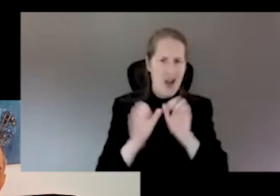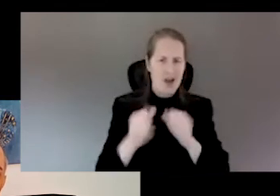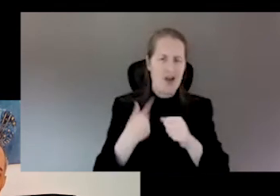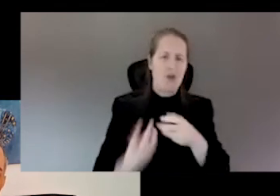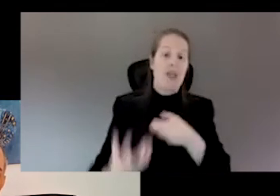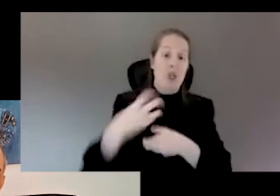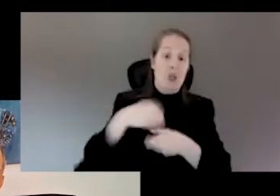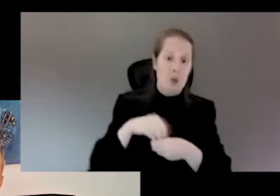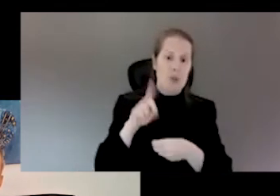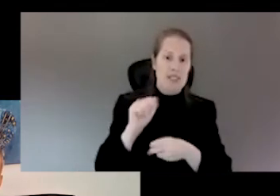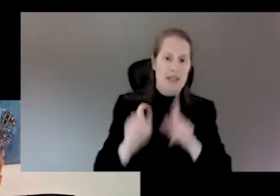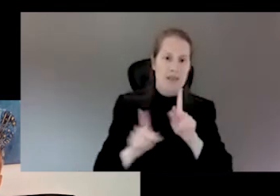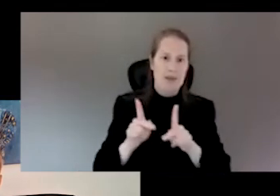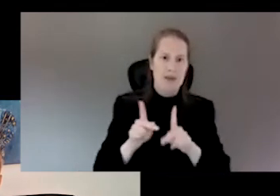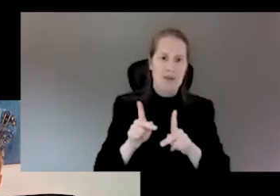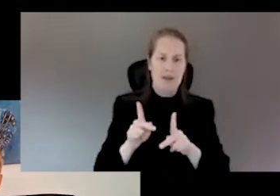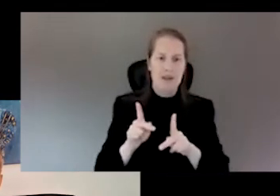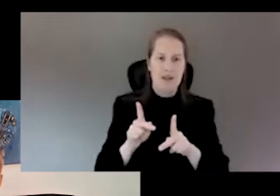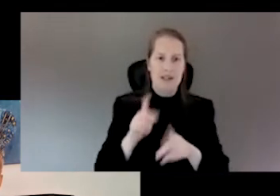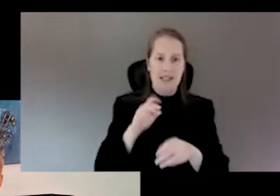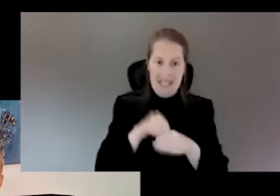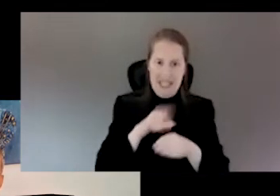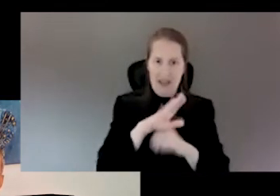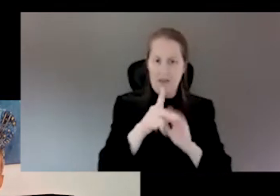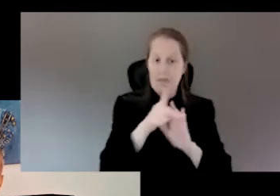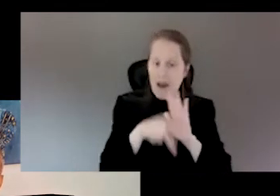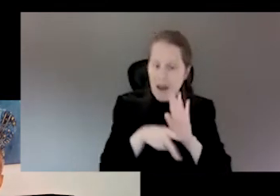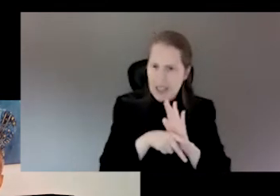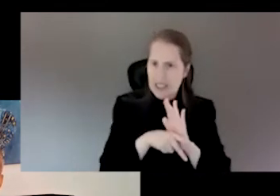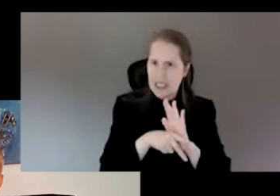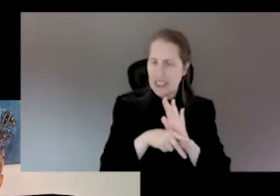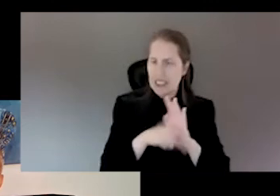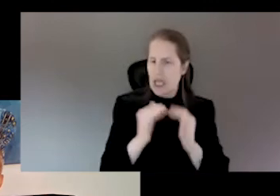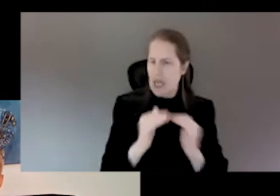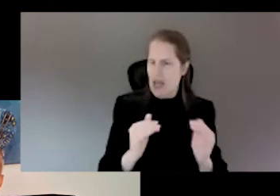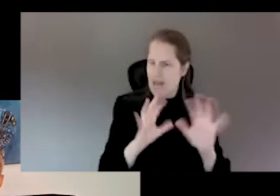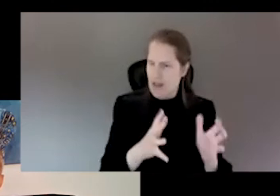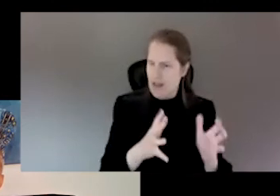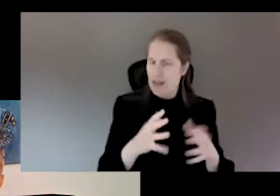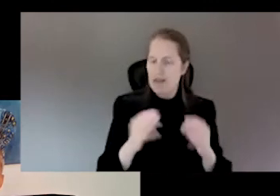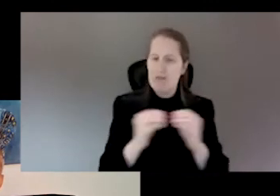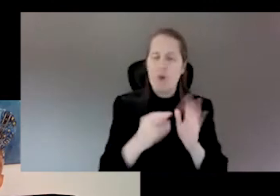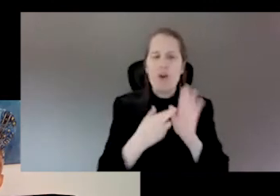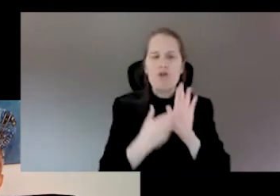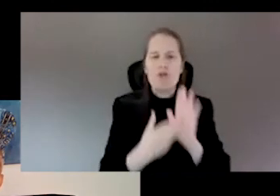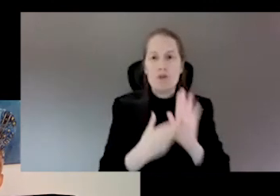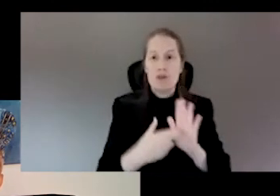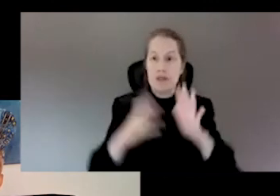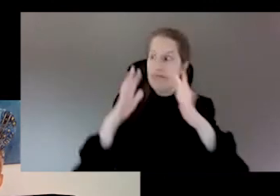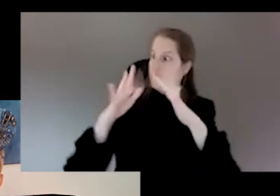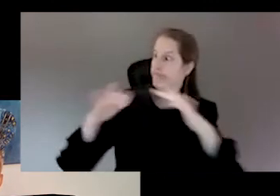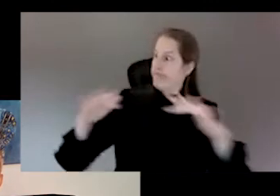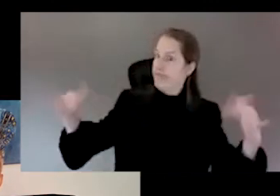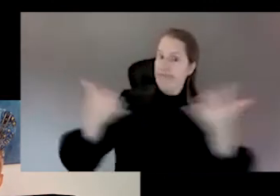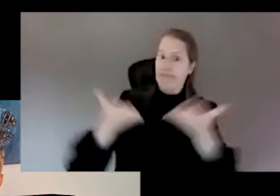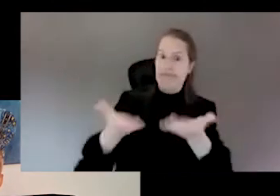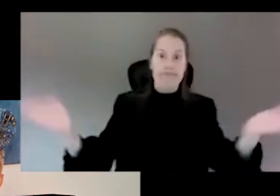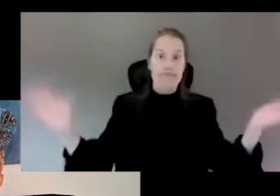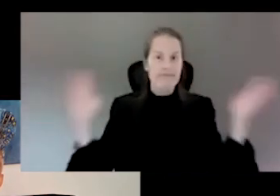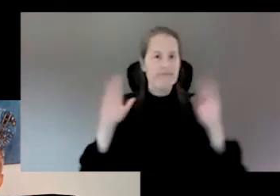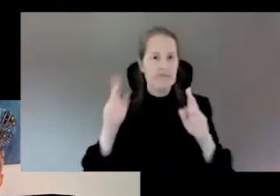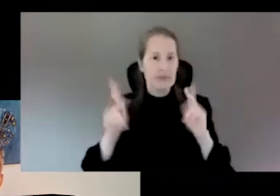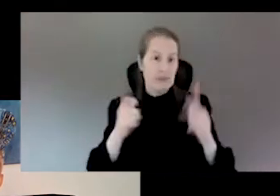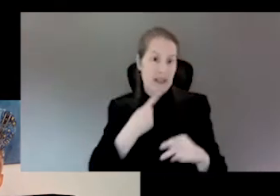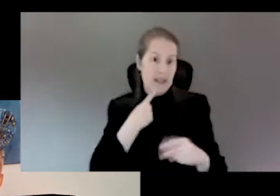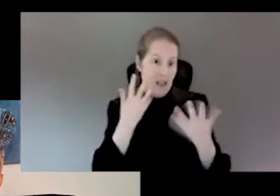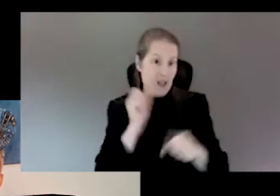people within their policies and how to make them more representative of the people that they say that they're working